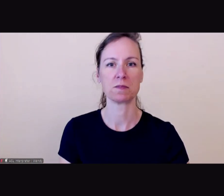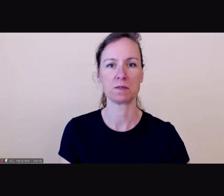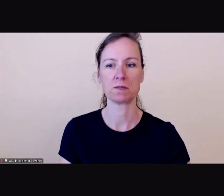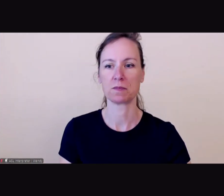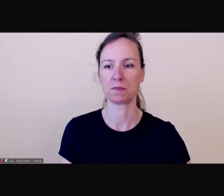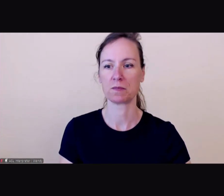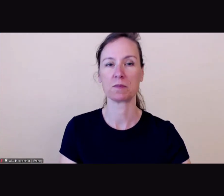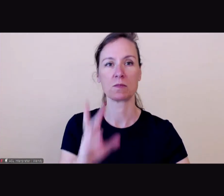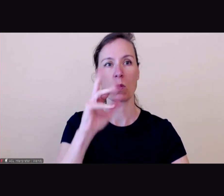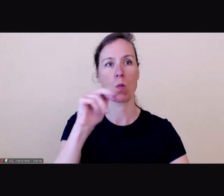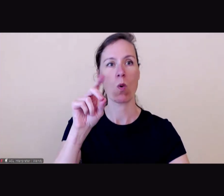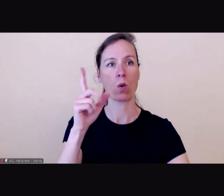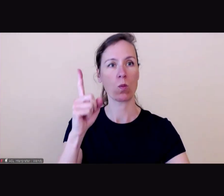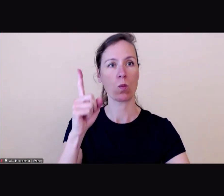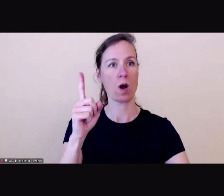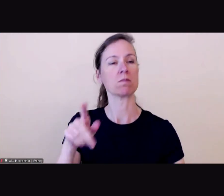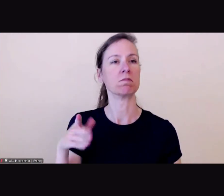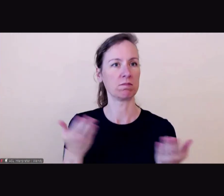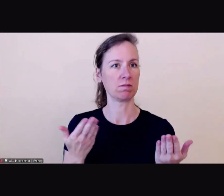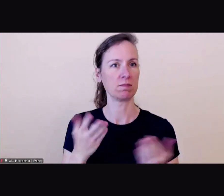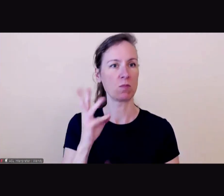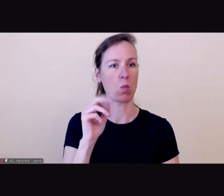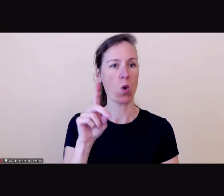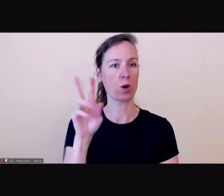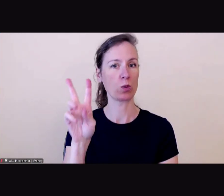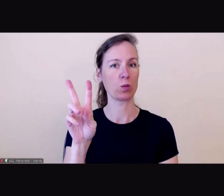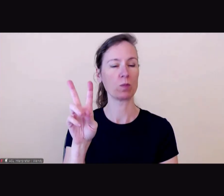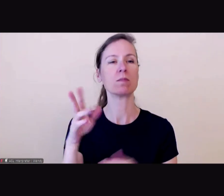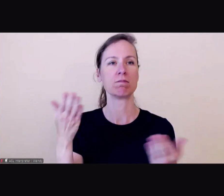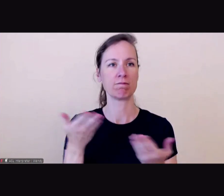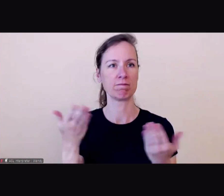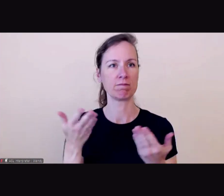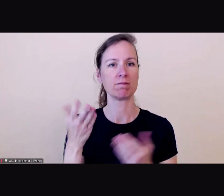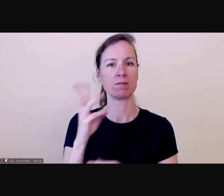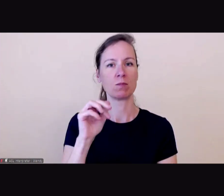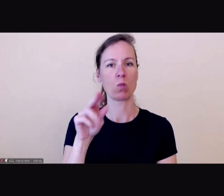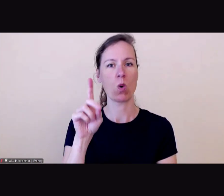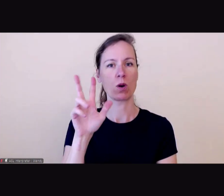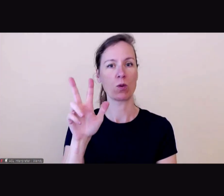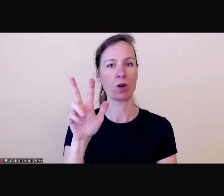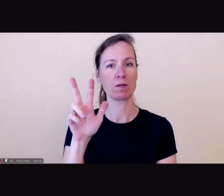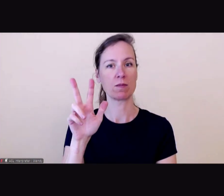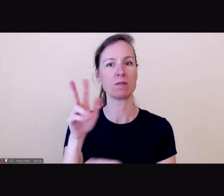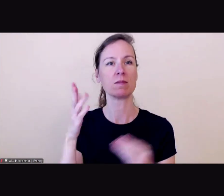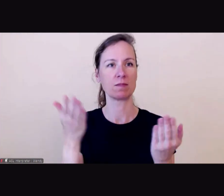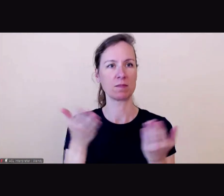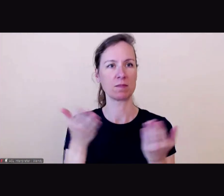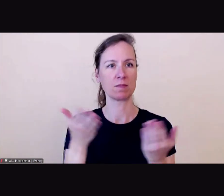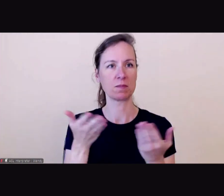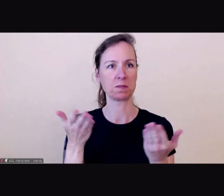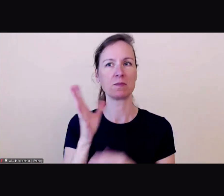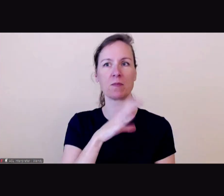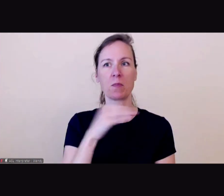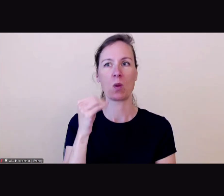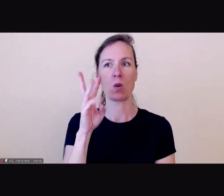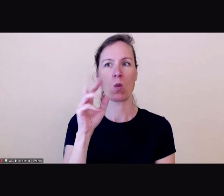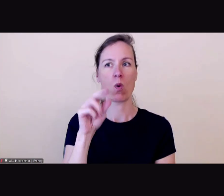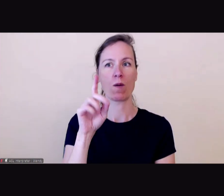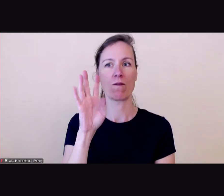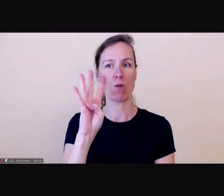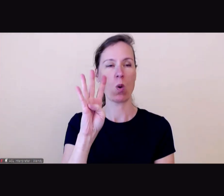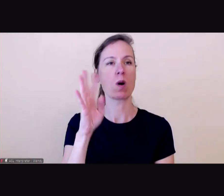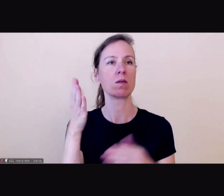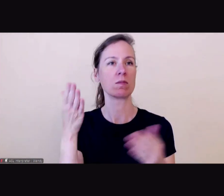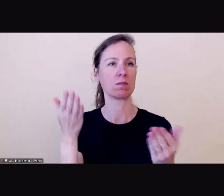Councilmember from Ward 1. Present. Councilmember from Ward 2. Present. Councilmember from Ward 3. Present. Councilmember from Ward